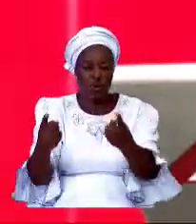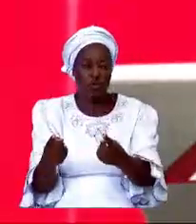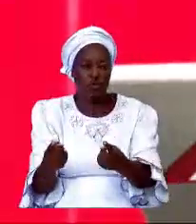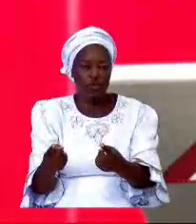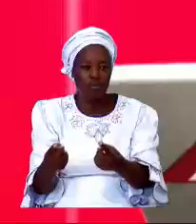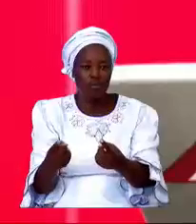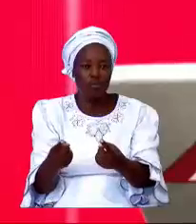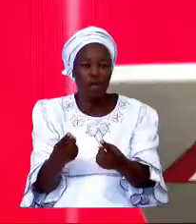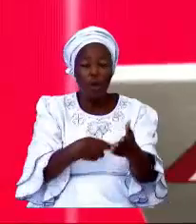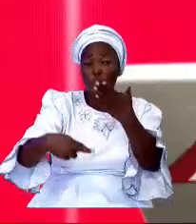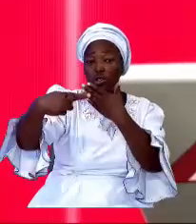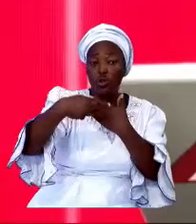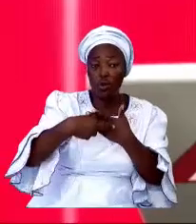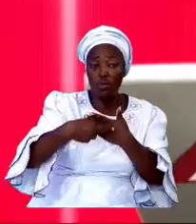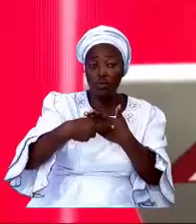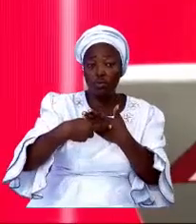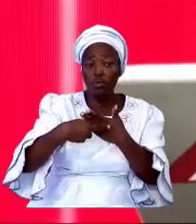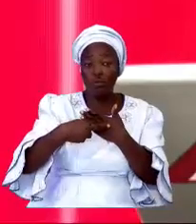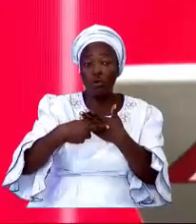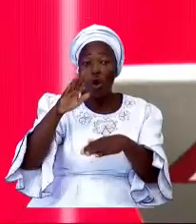The Lord said, rise up, go.